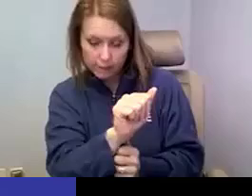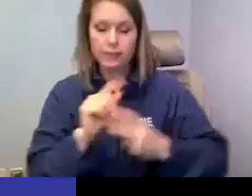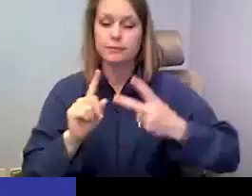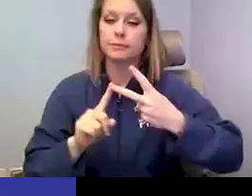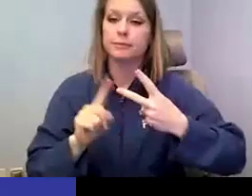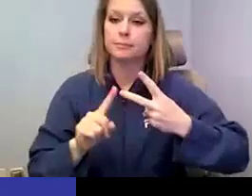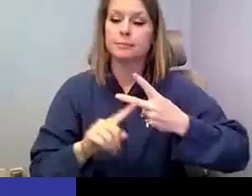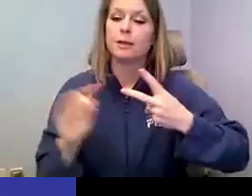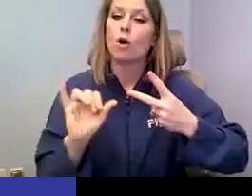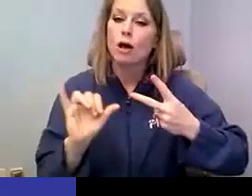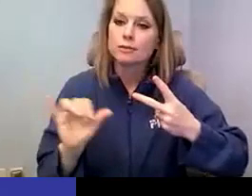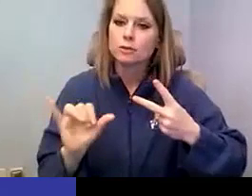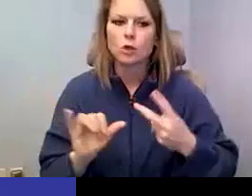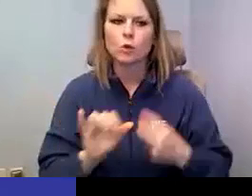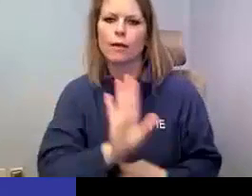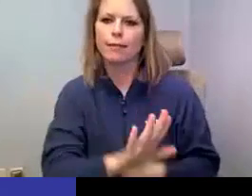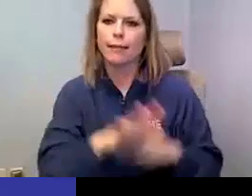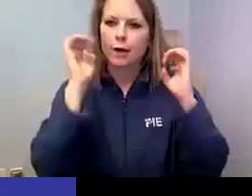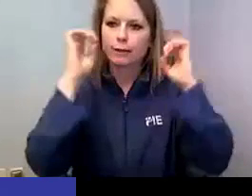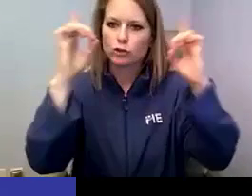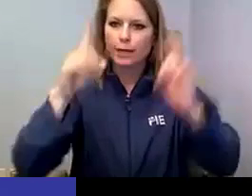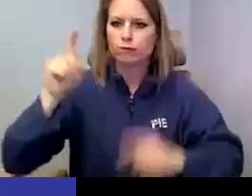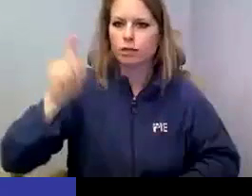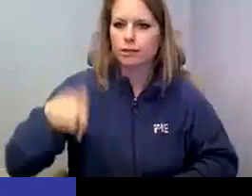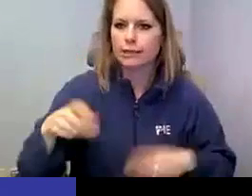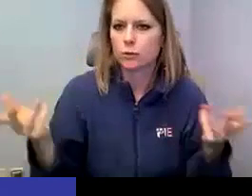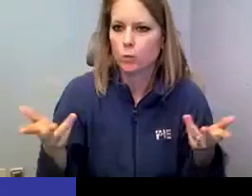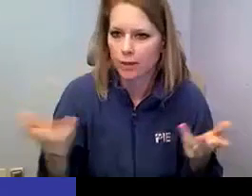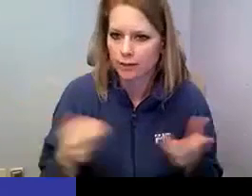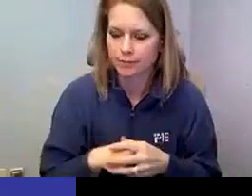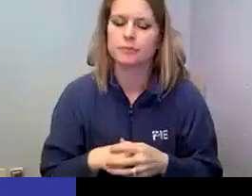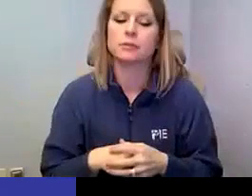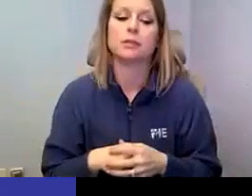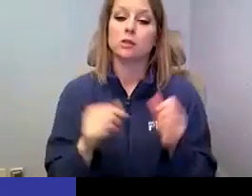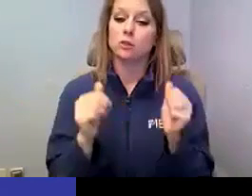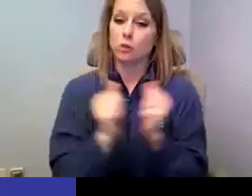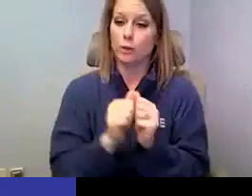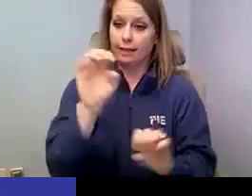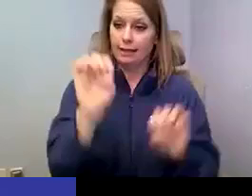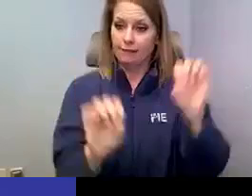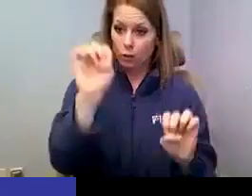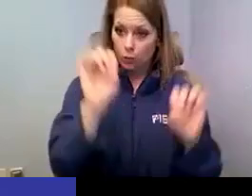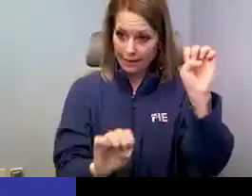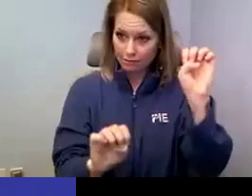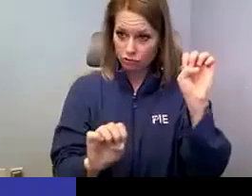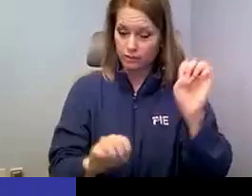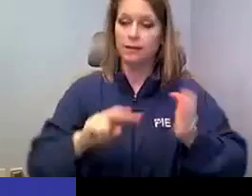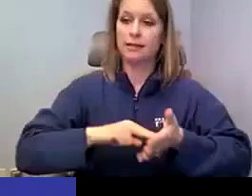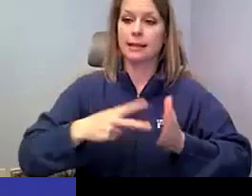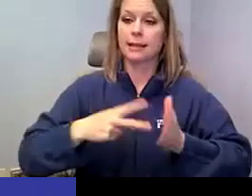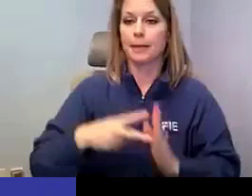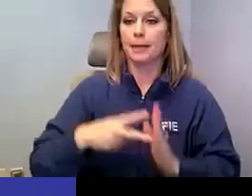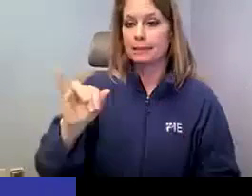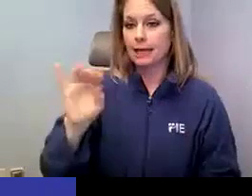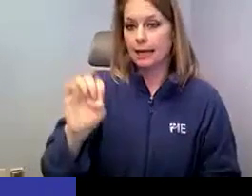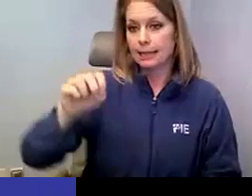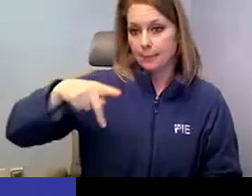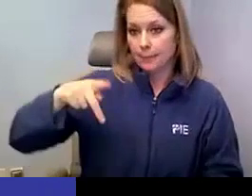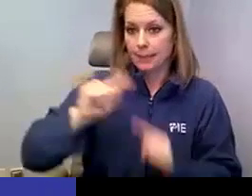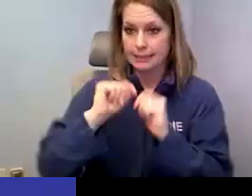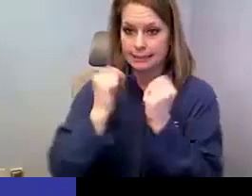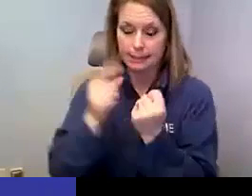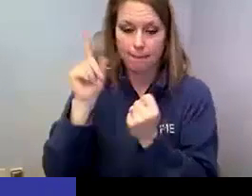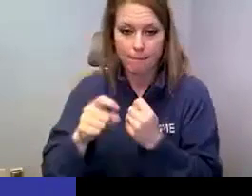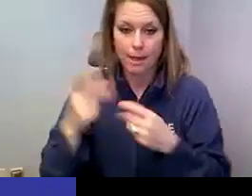needs of the child. In conducting the evaluation, the IEP team must use assessment tools and strategies,